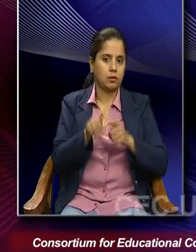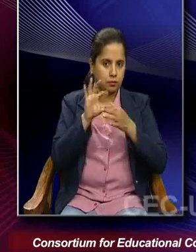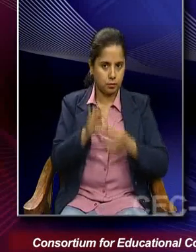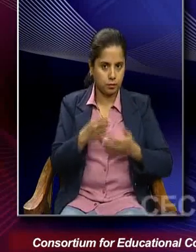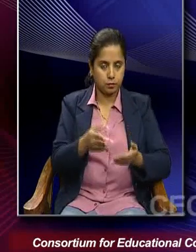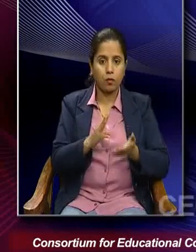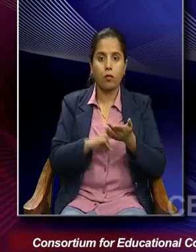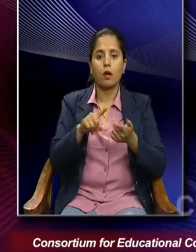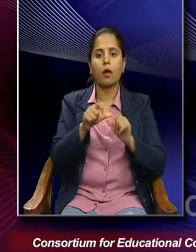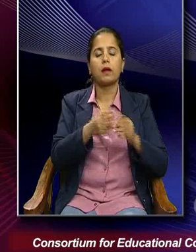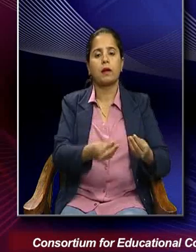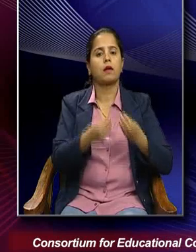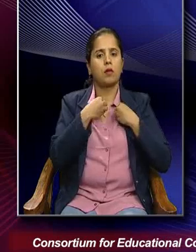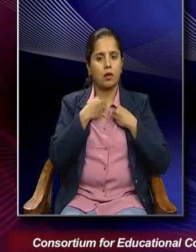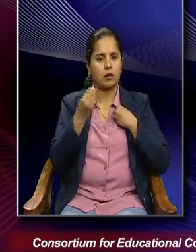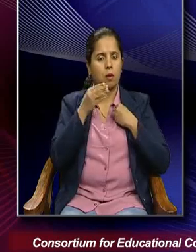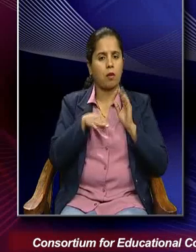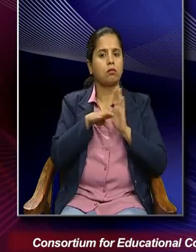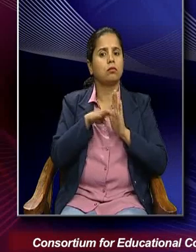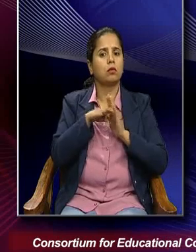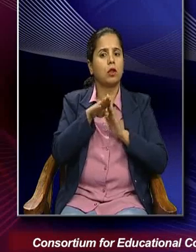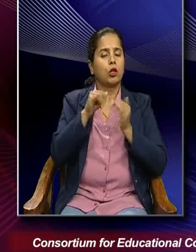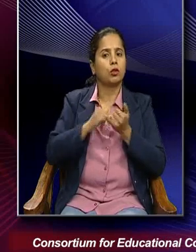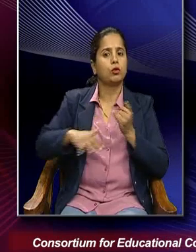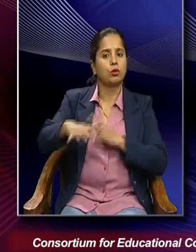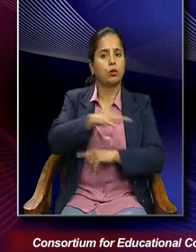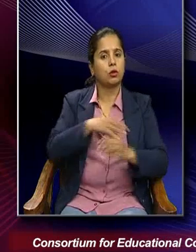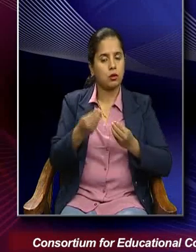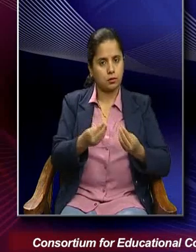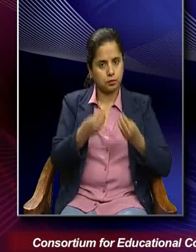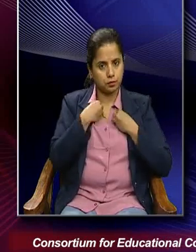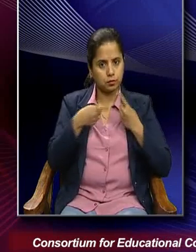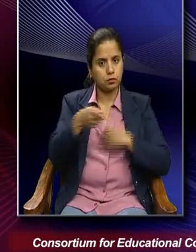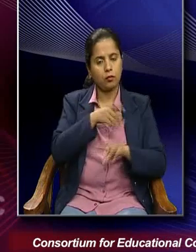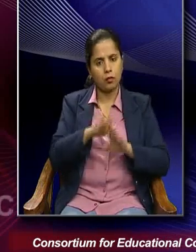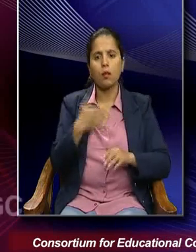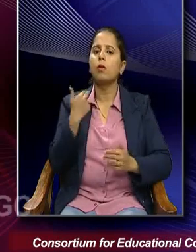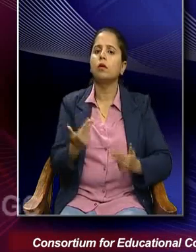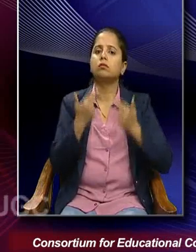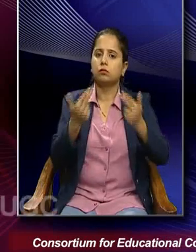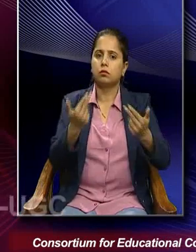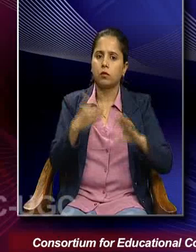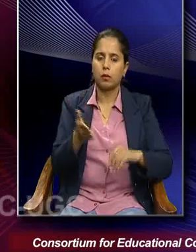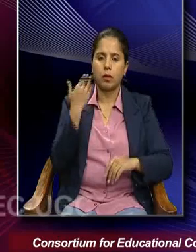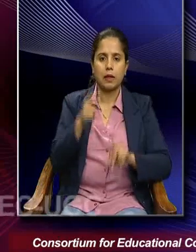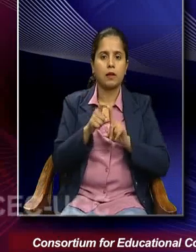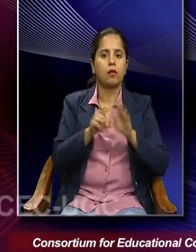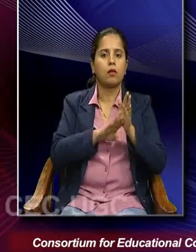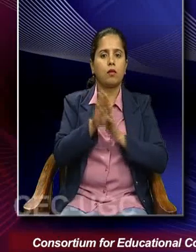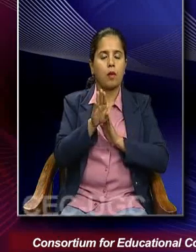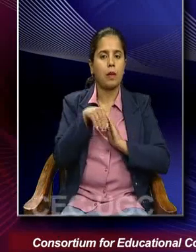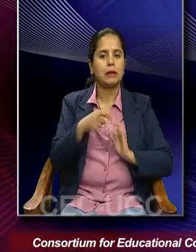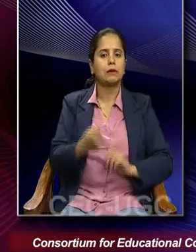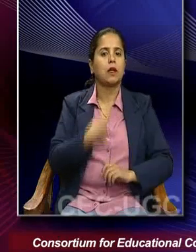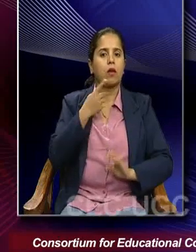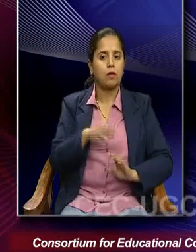children, role taking, role of specific others. Third is game, which is taking place in school going